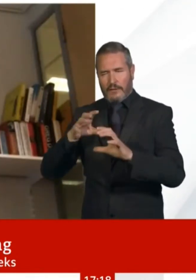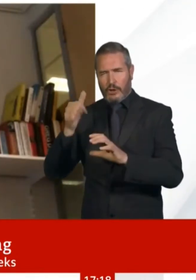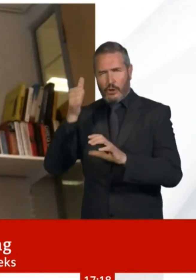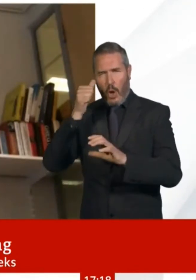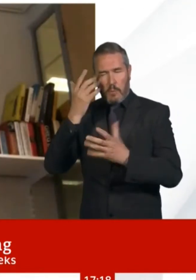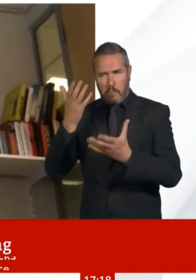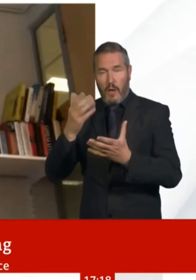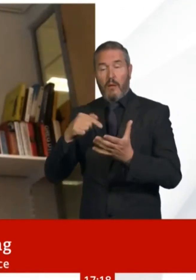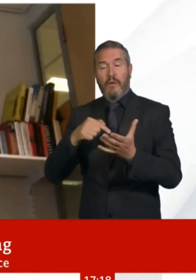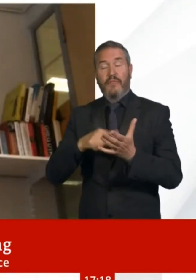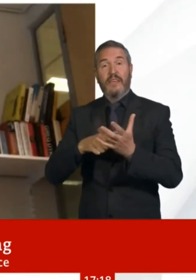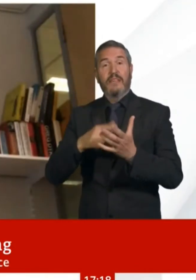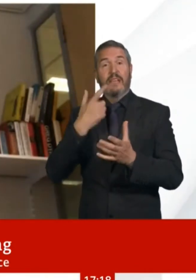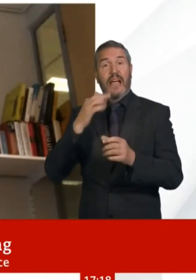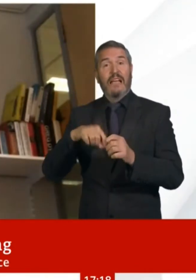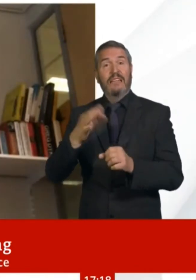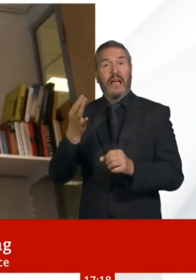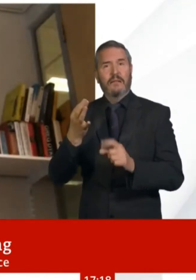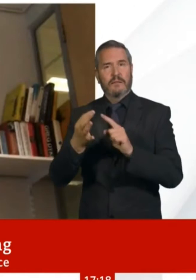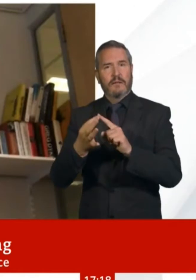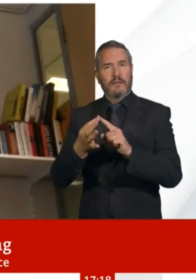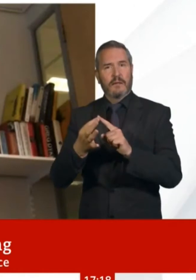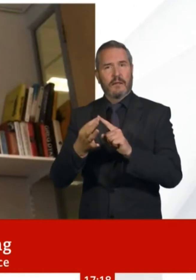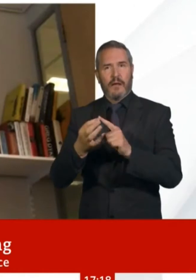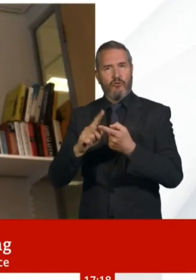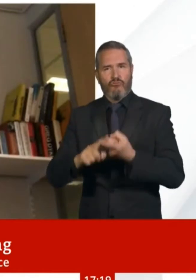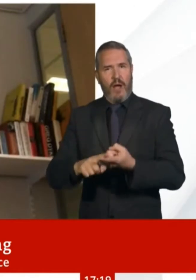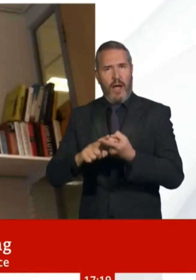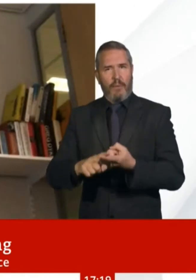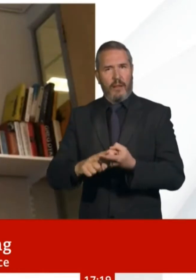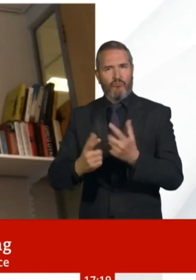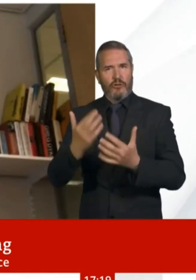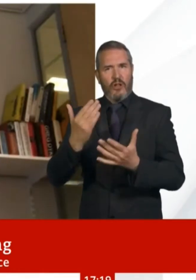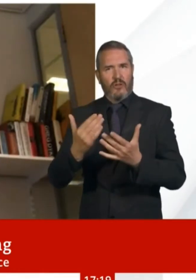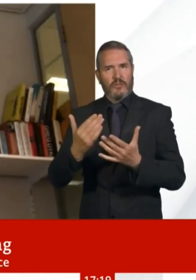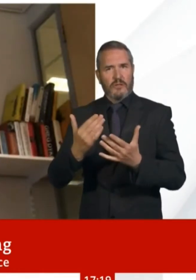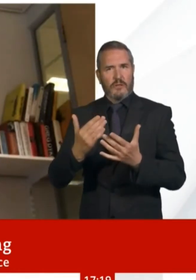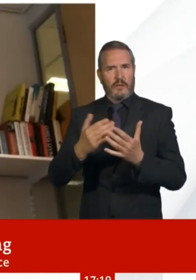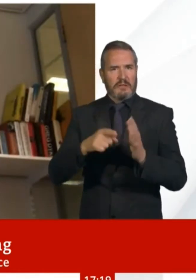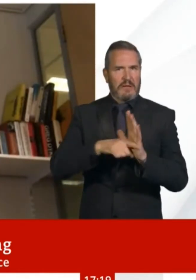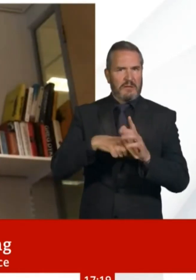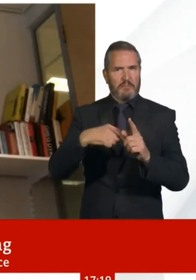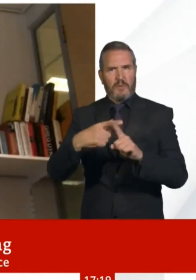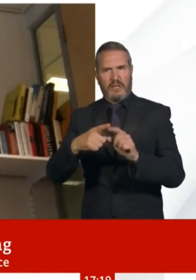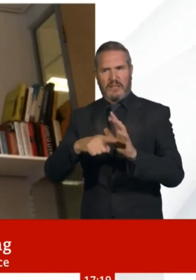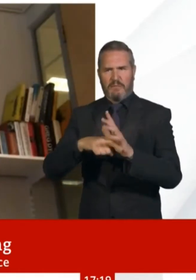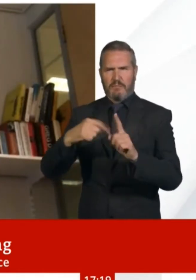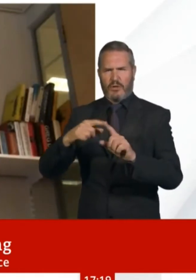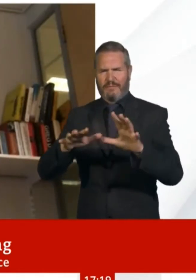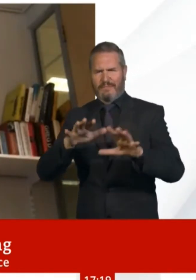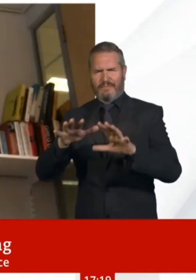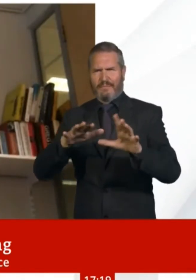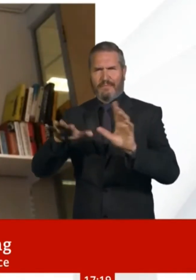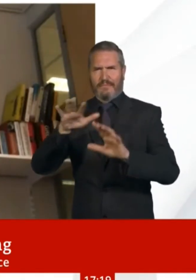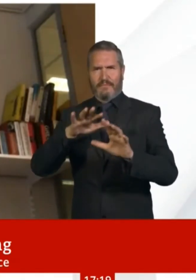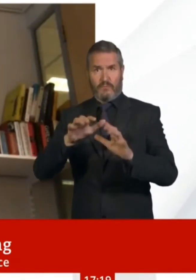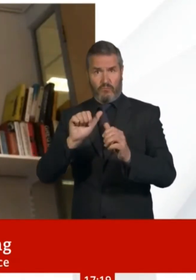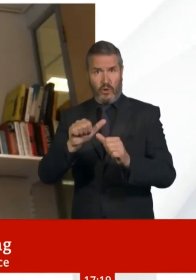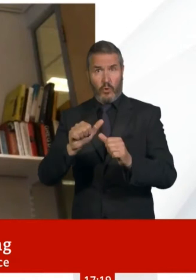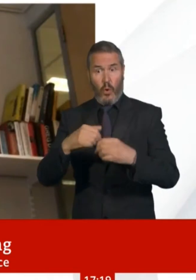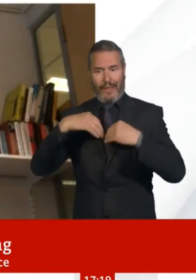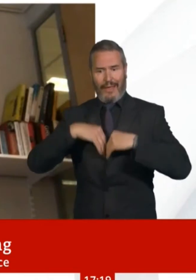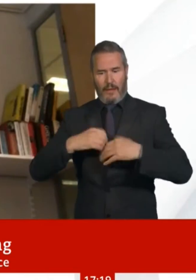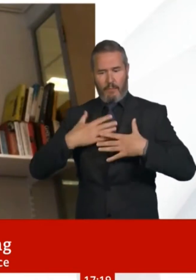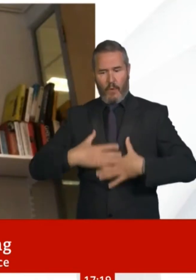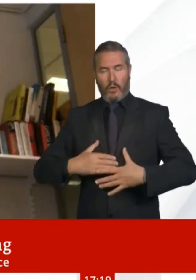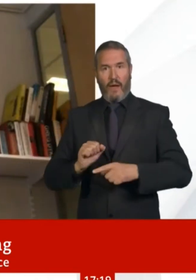there, that these tests are not delivering reliable results, either because of the tests themselves or because of what's going on in the immune systems of